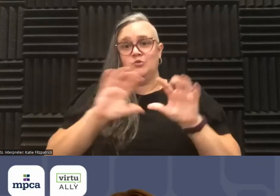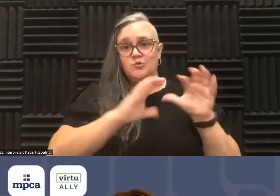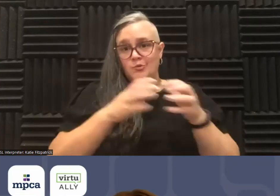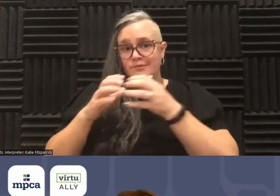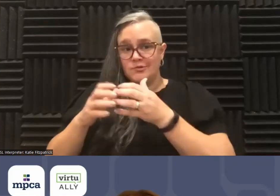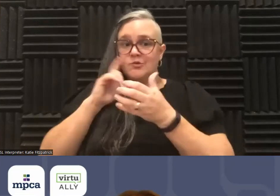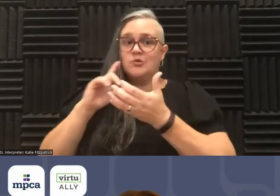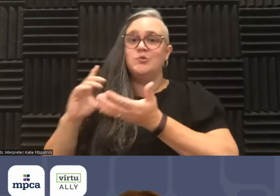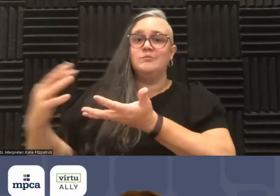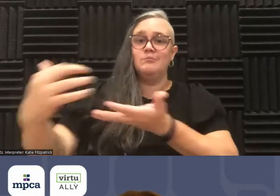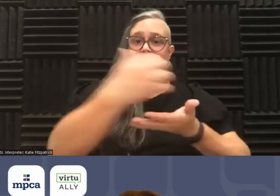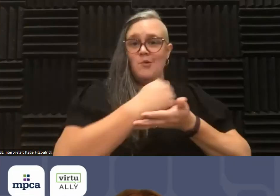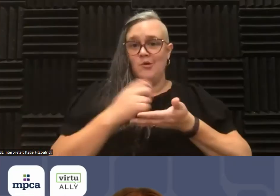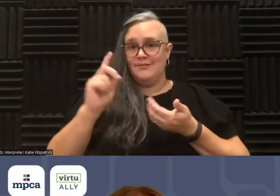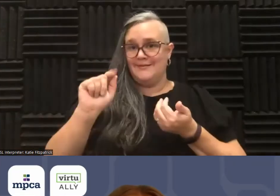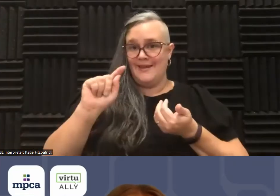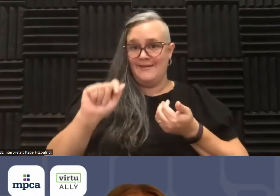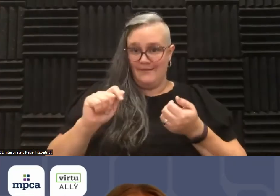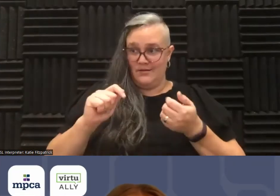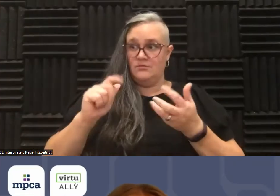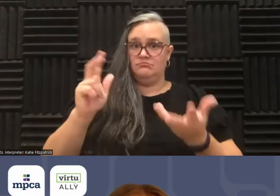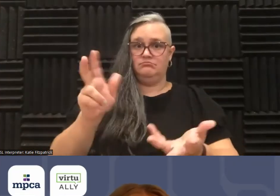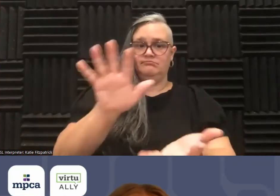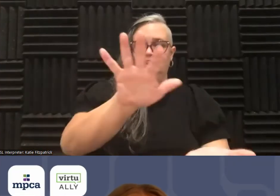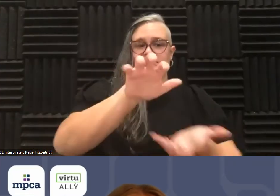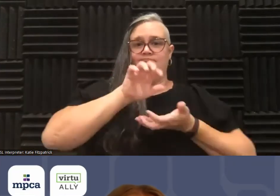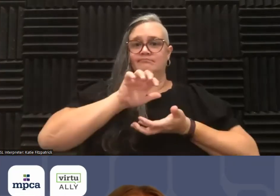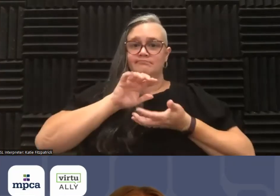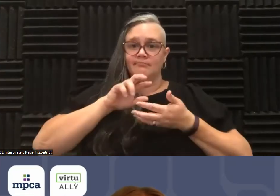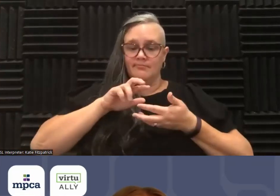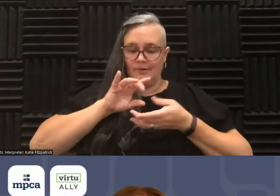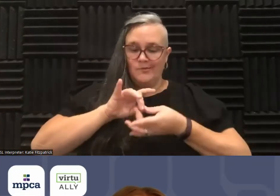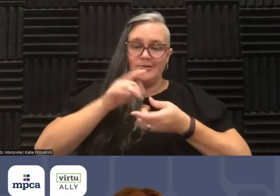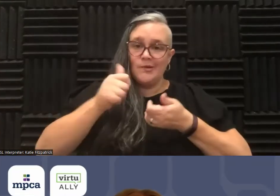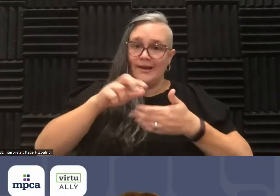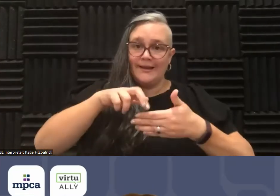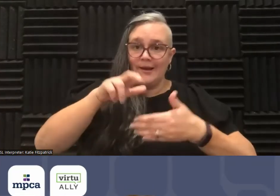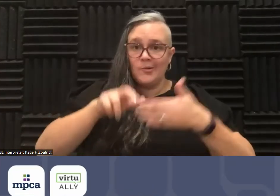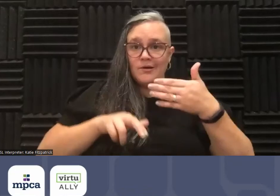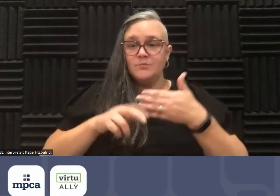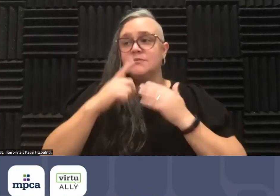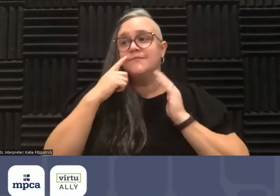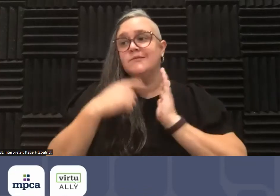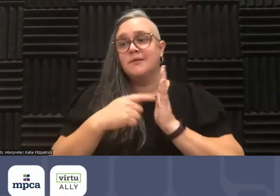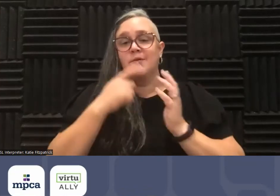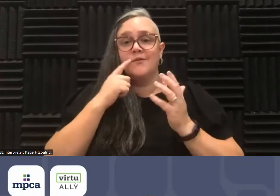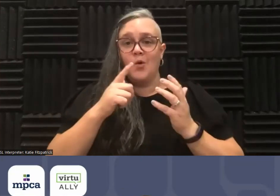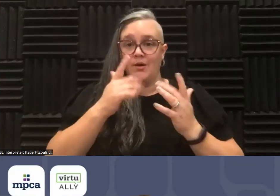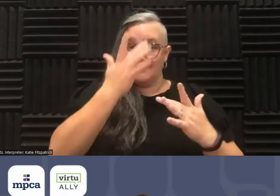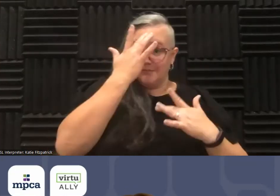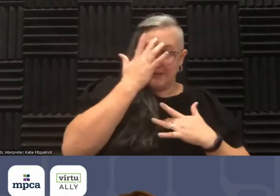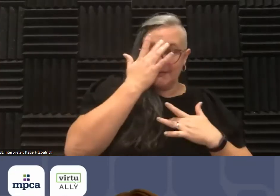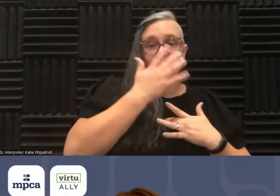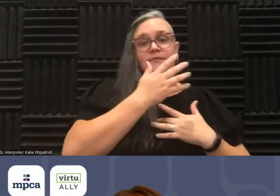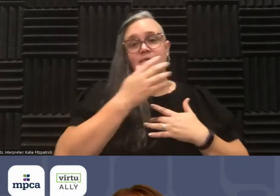the data related to outcomes, specifically morbidity there, and